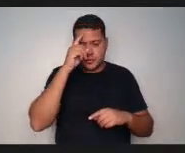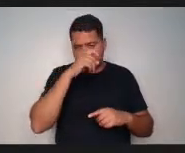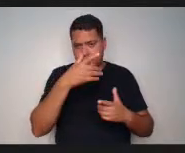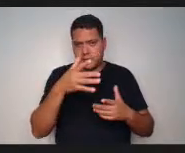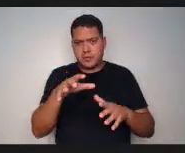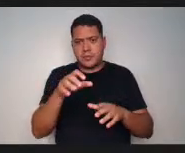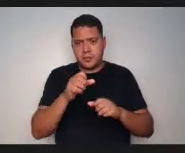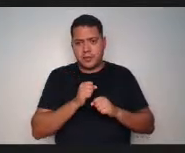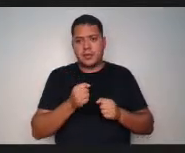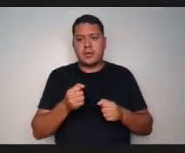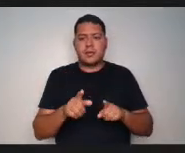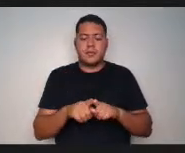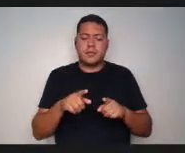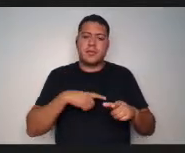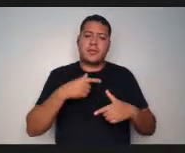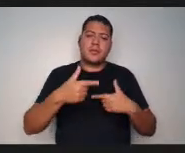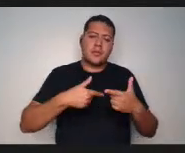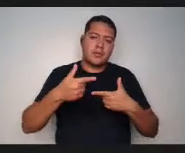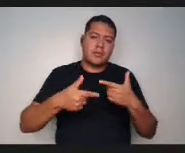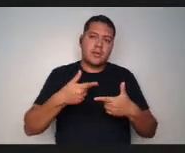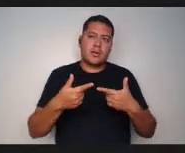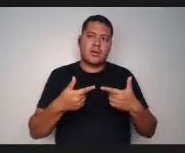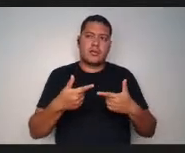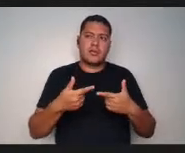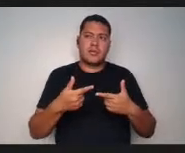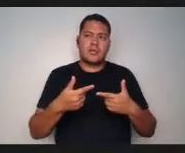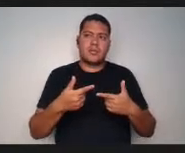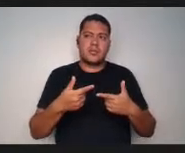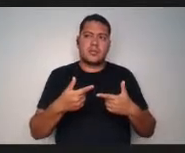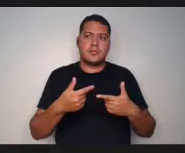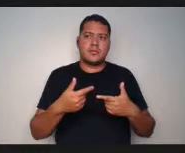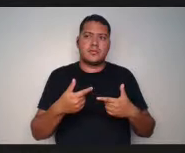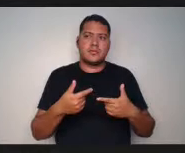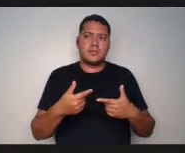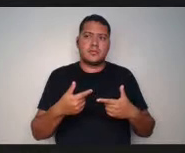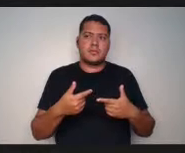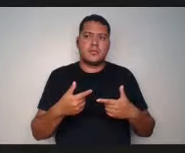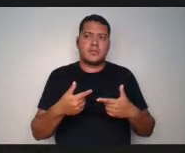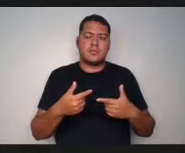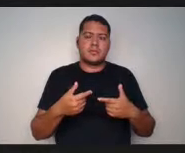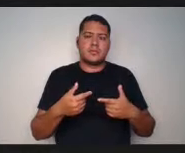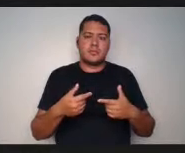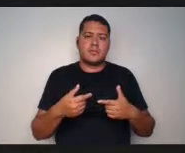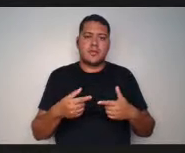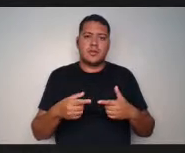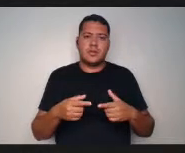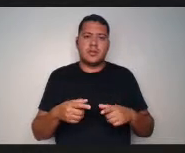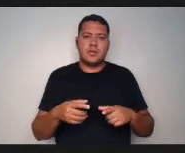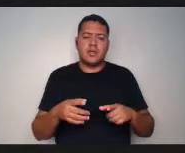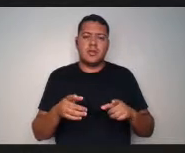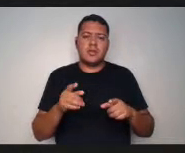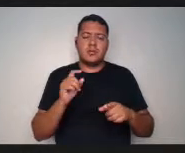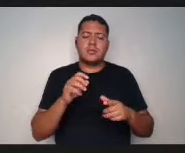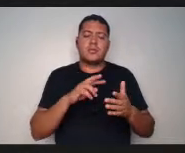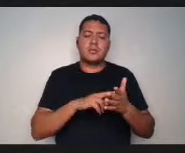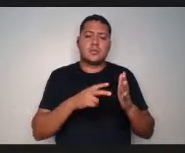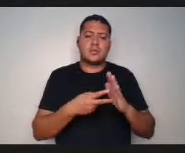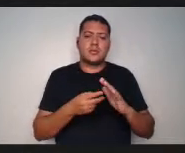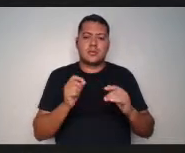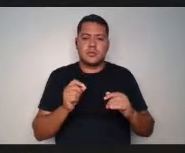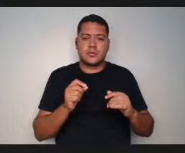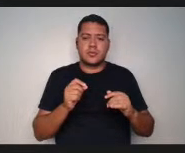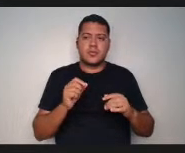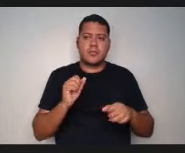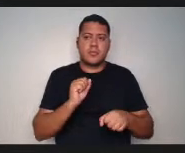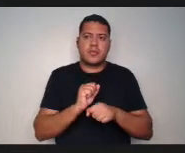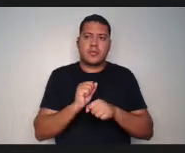stressors are a major risk factor. So what do we mean by the work stress epidemic? In the United